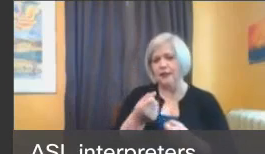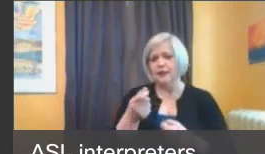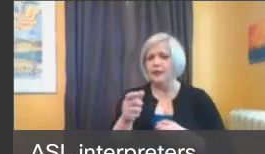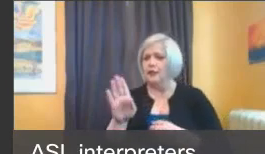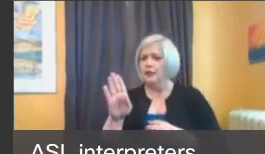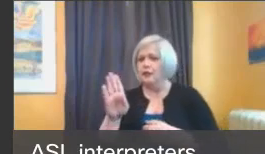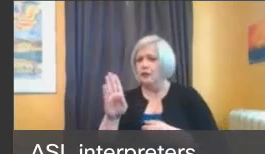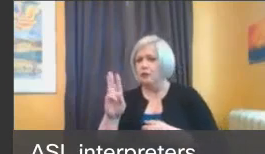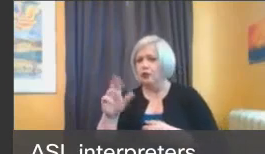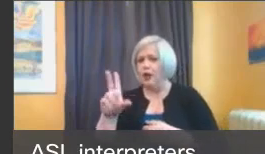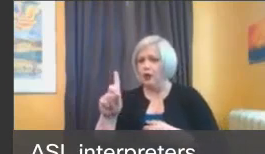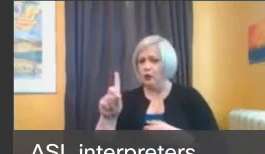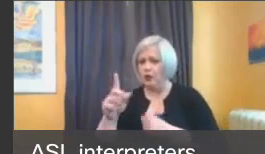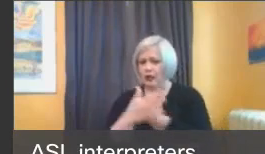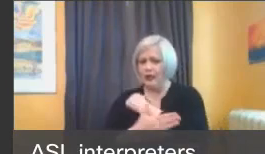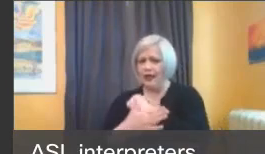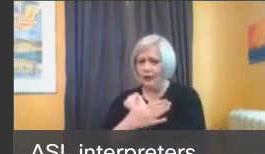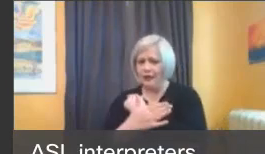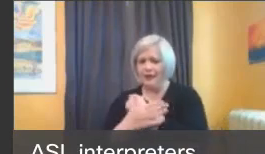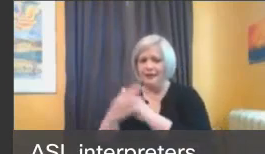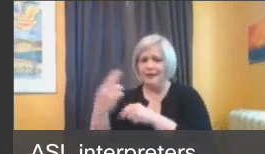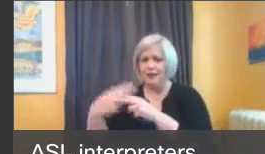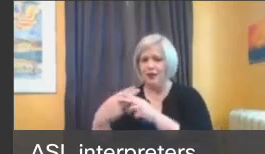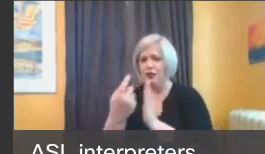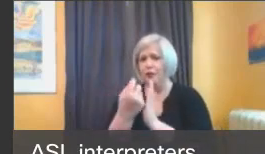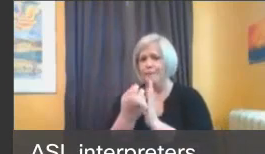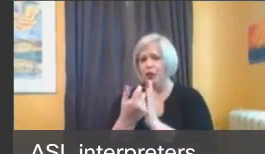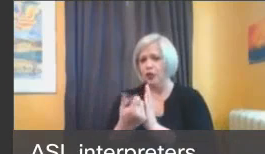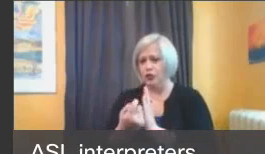County engage in that constitutes purging as opposed to